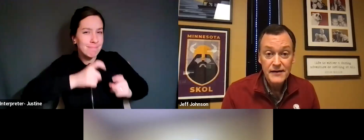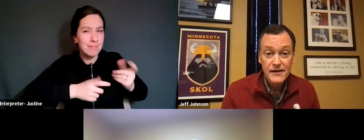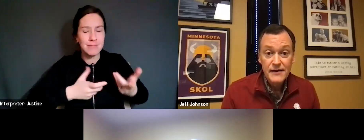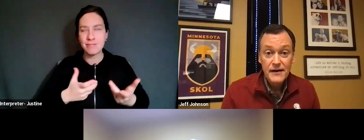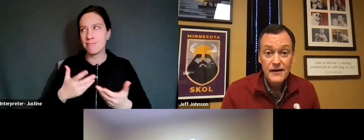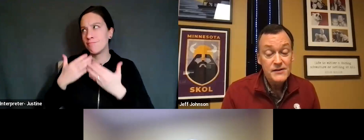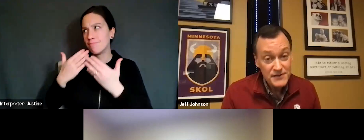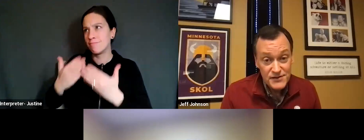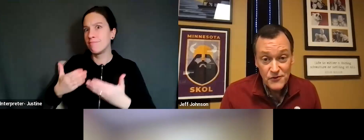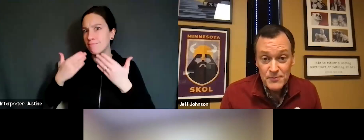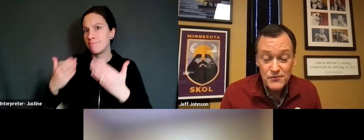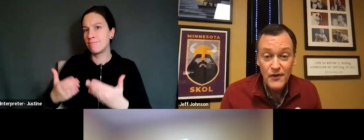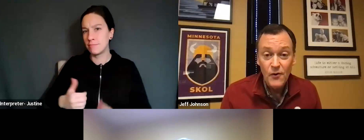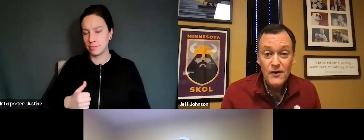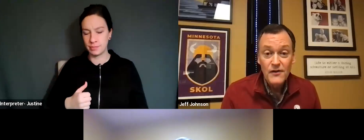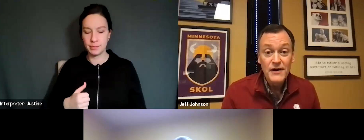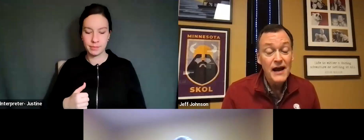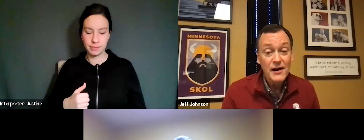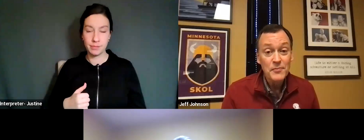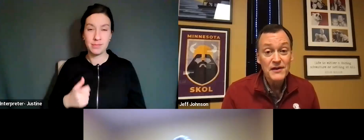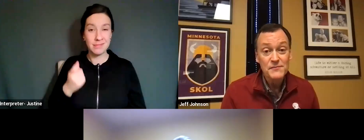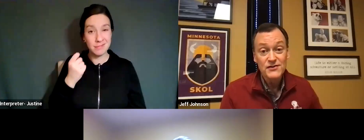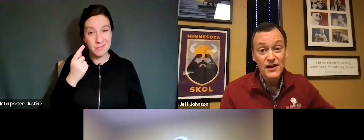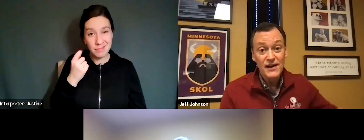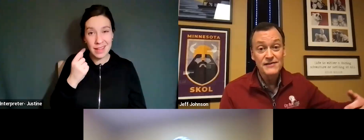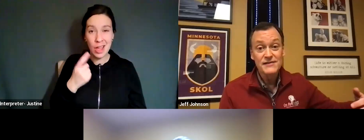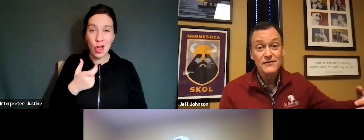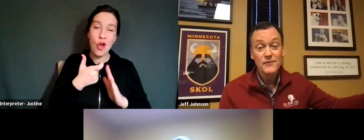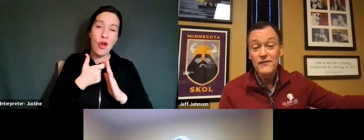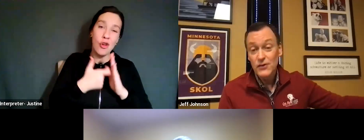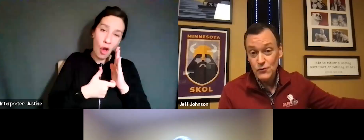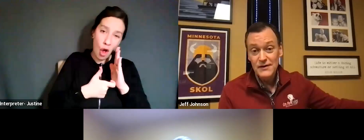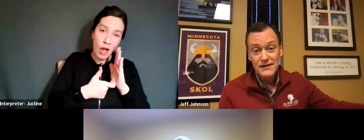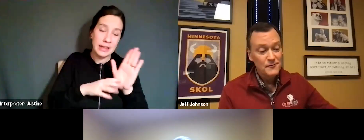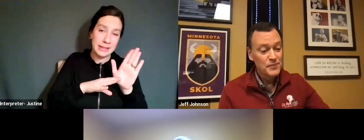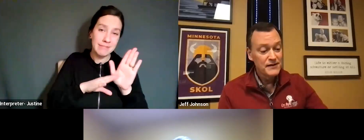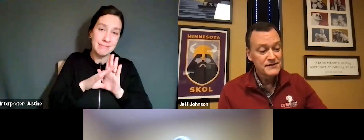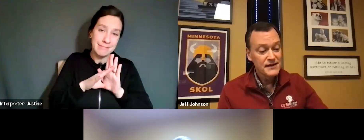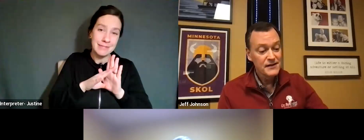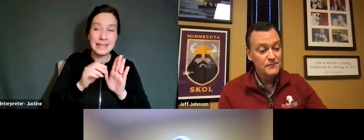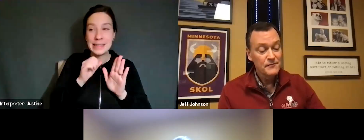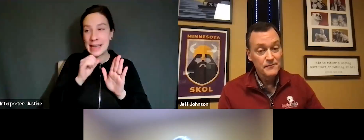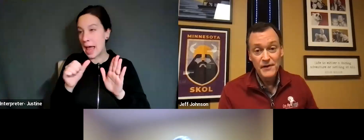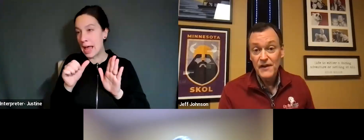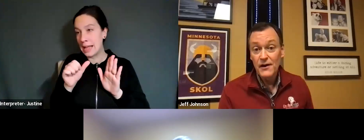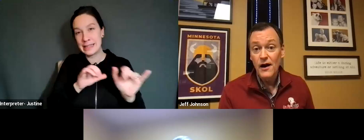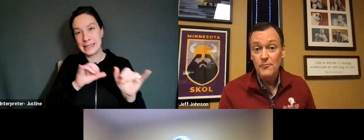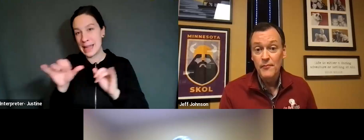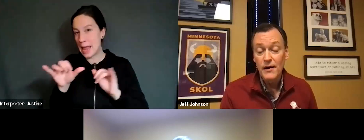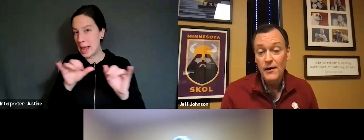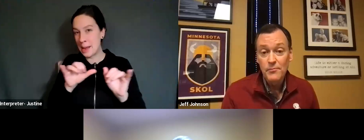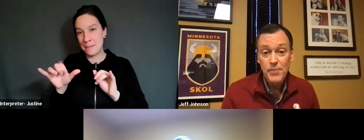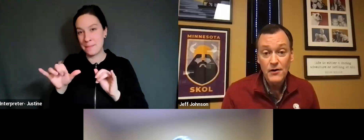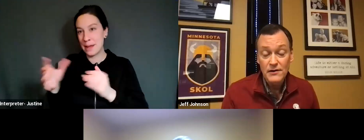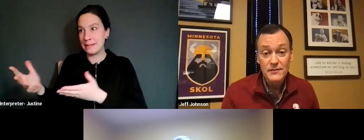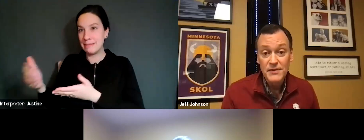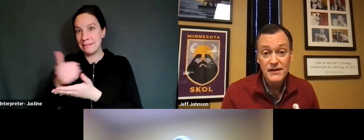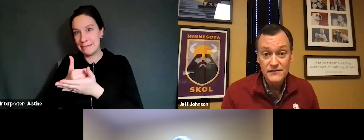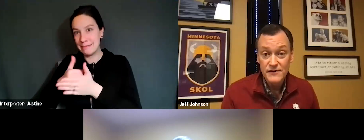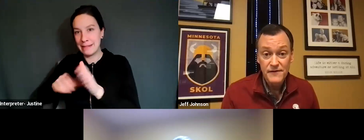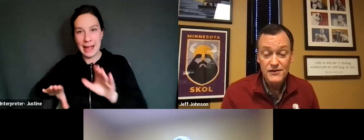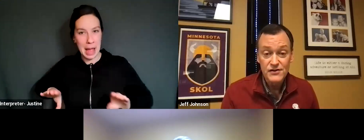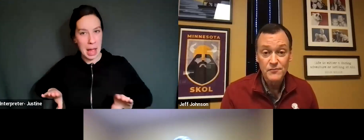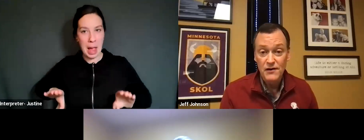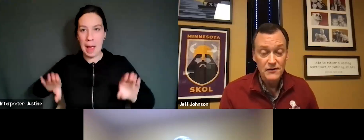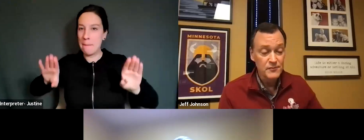that. Expenses are up too, though. They're not up as much as revenue, but they are up, partly